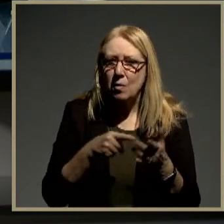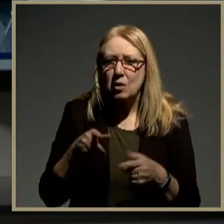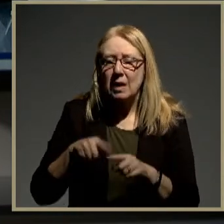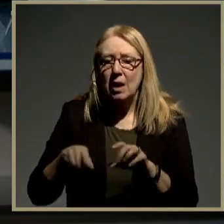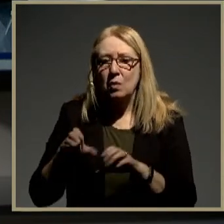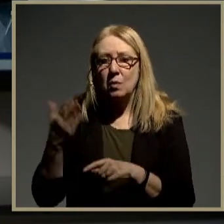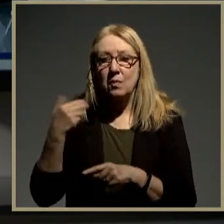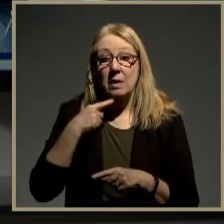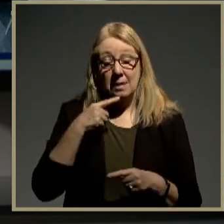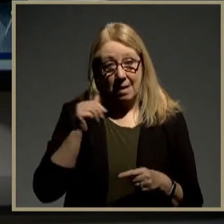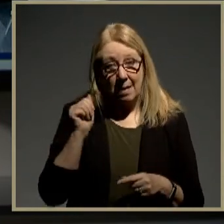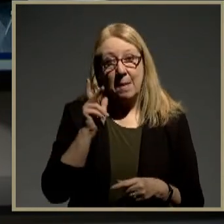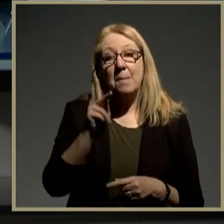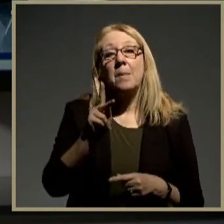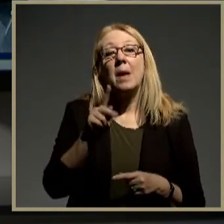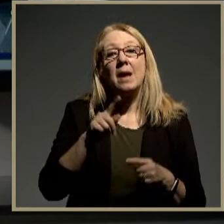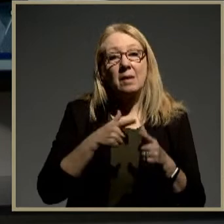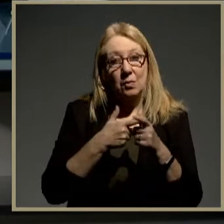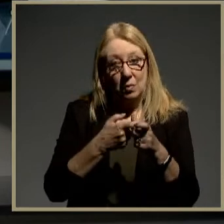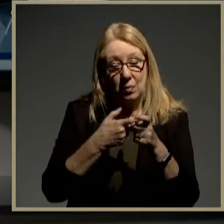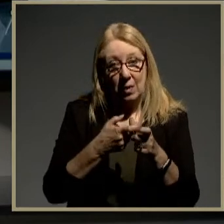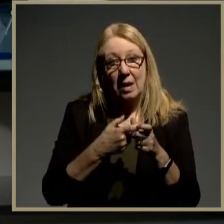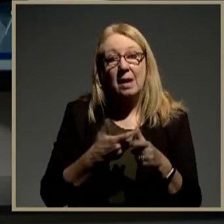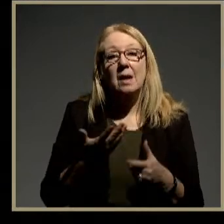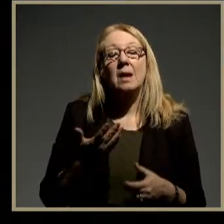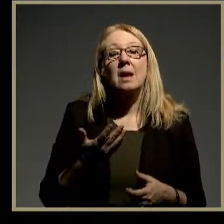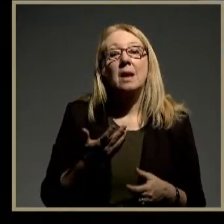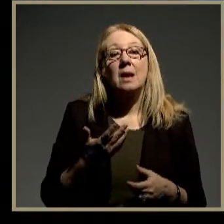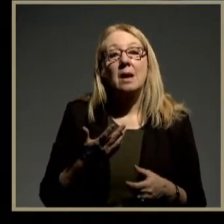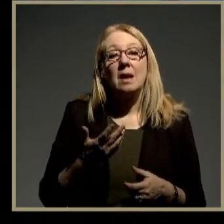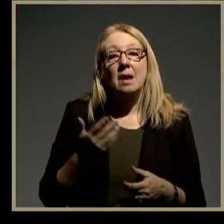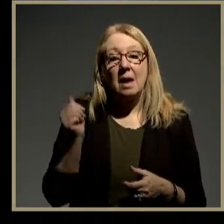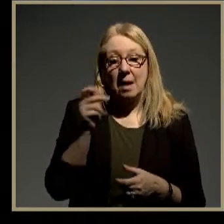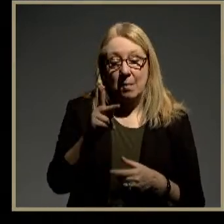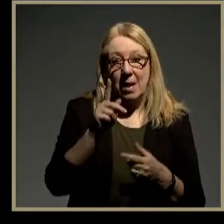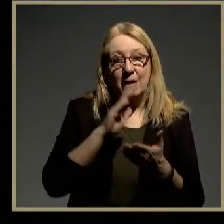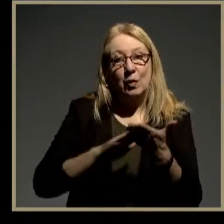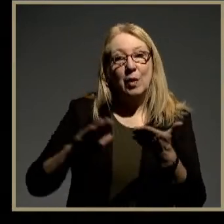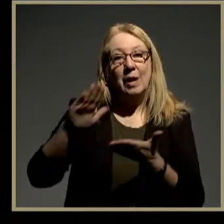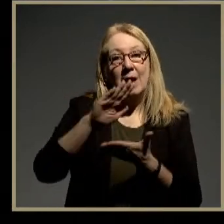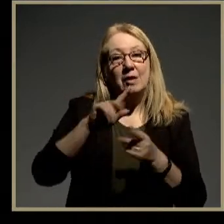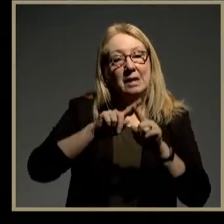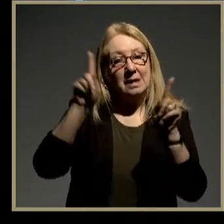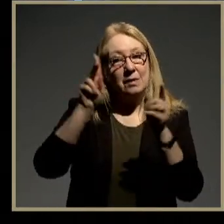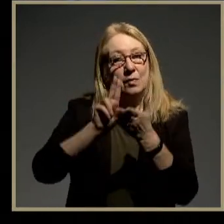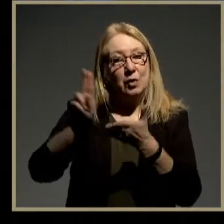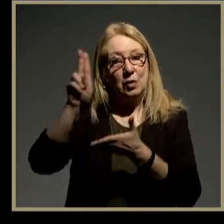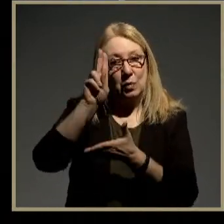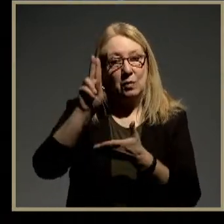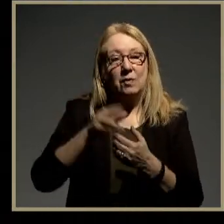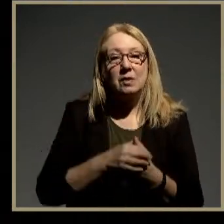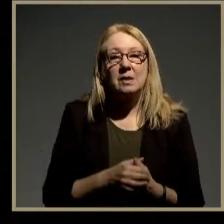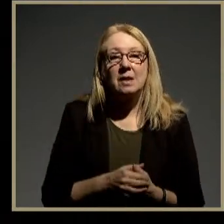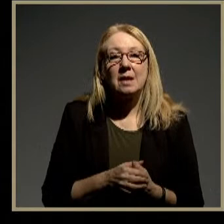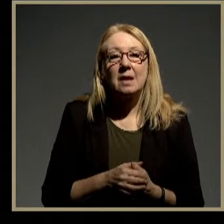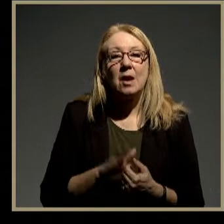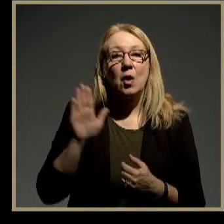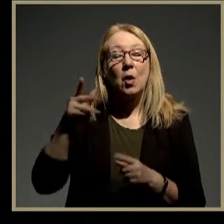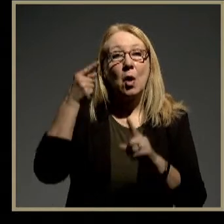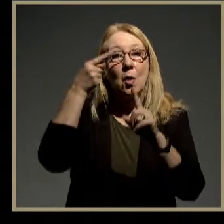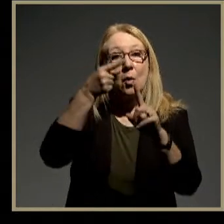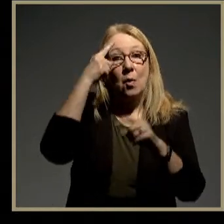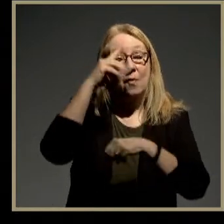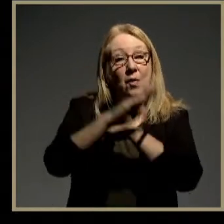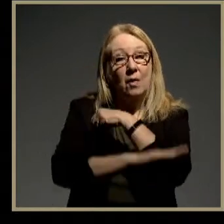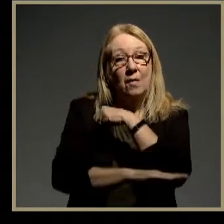before? Well, she has returned to some running. She has returned to college at a different university, and her goal for this